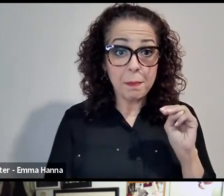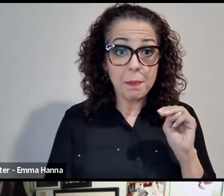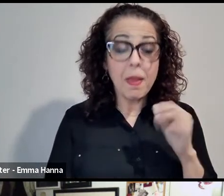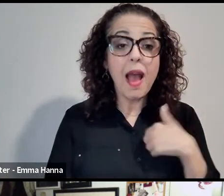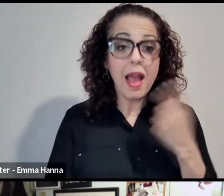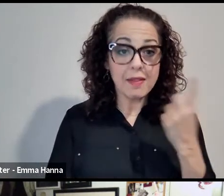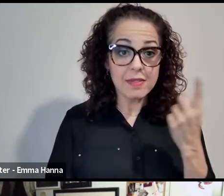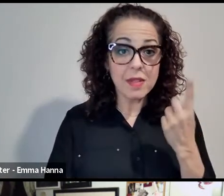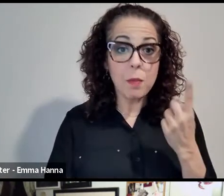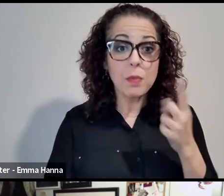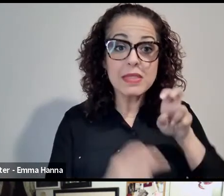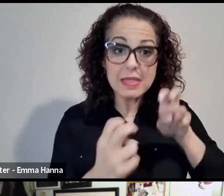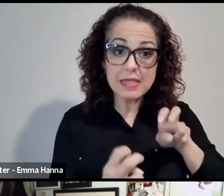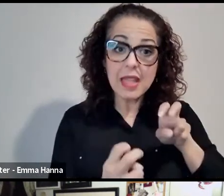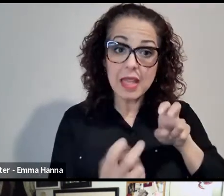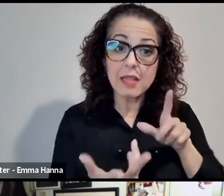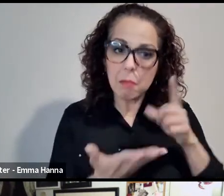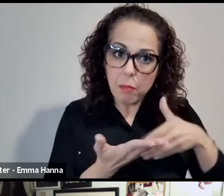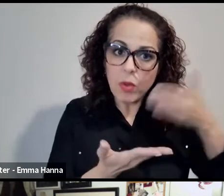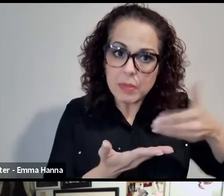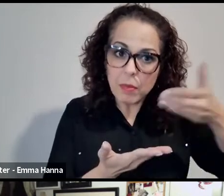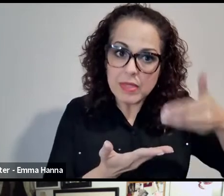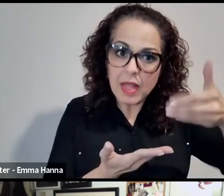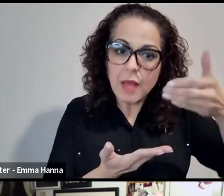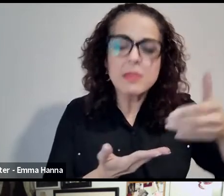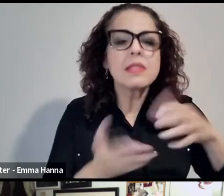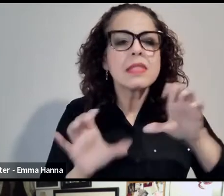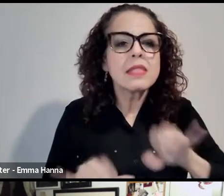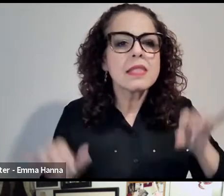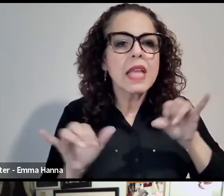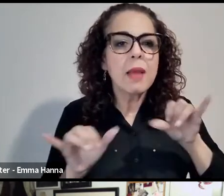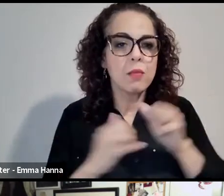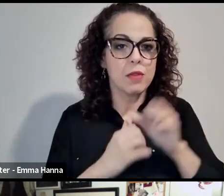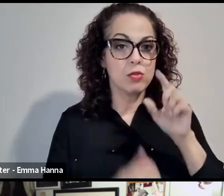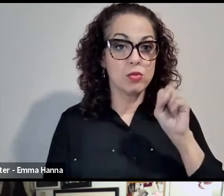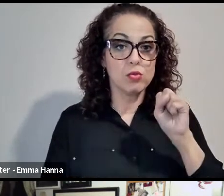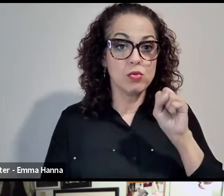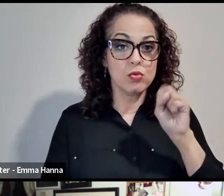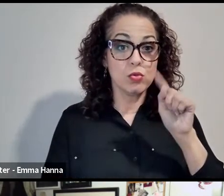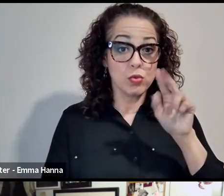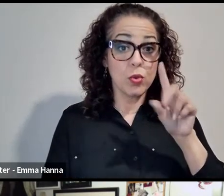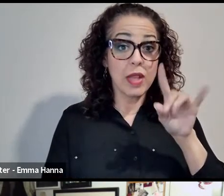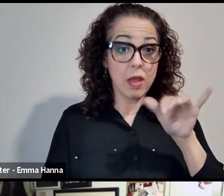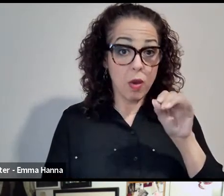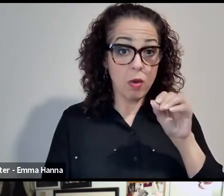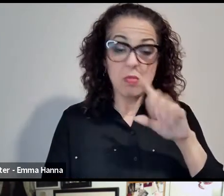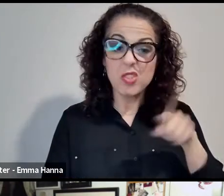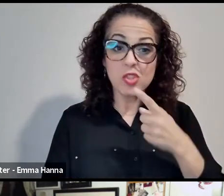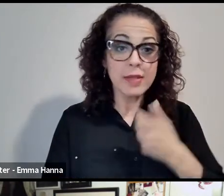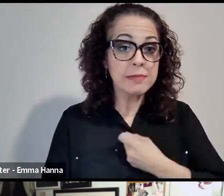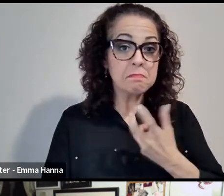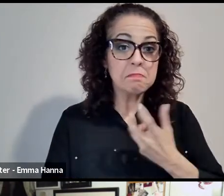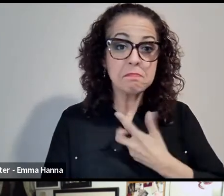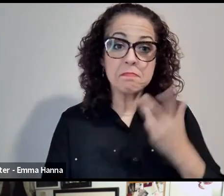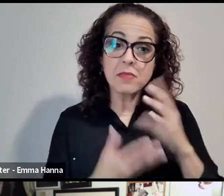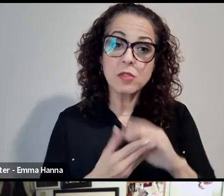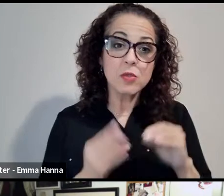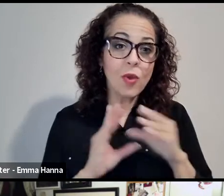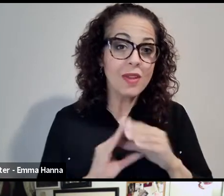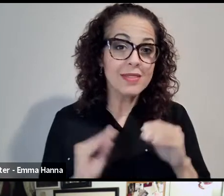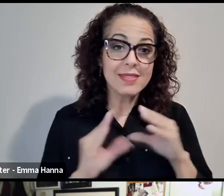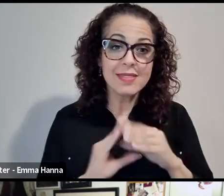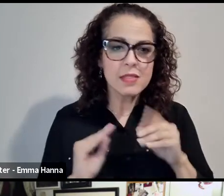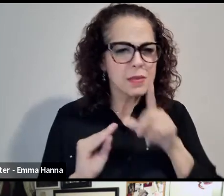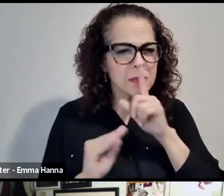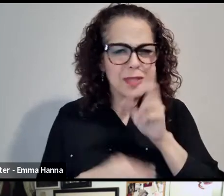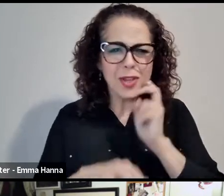multiple times. And we do the same thing we do in my studio, which is tell stories. But I draw them over Zoom, and it's really hard because you